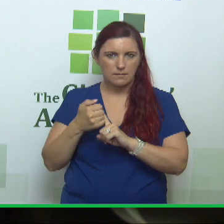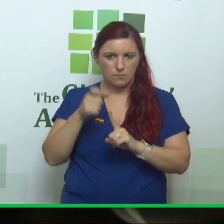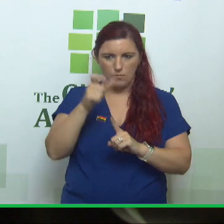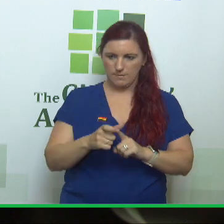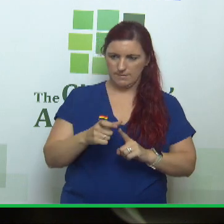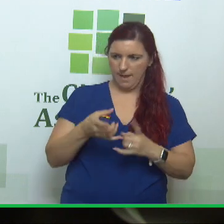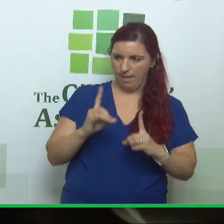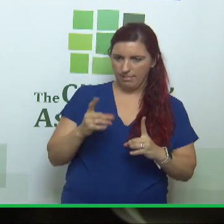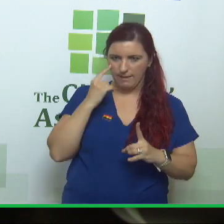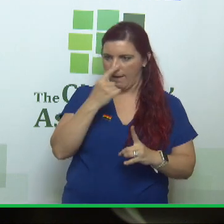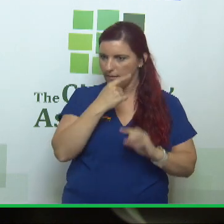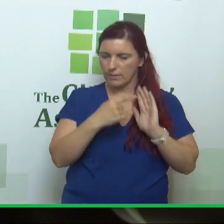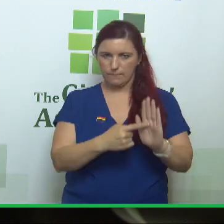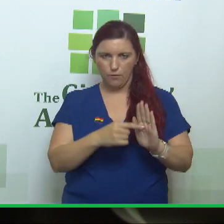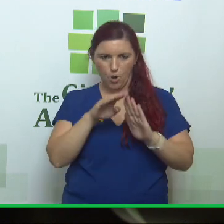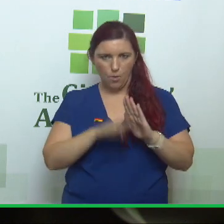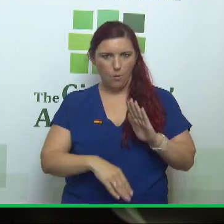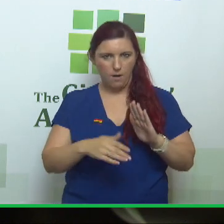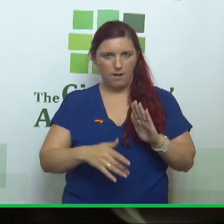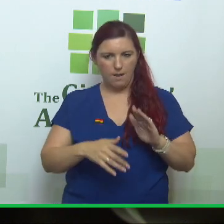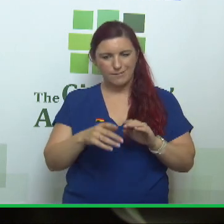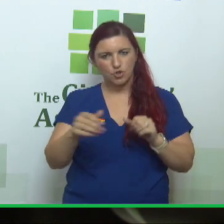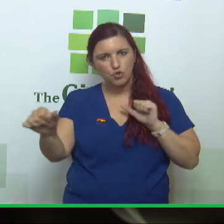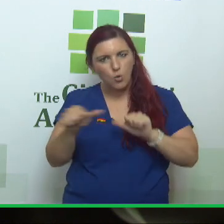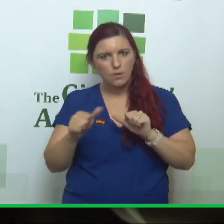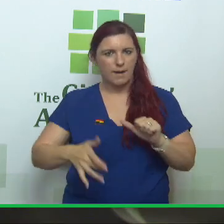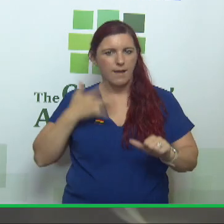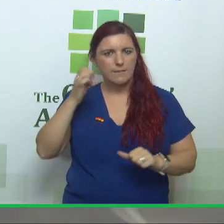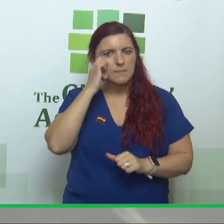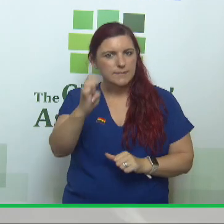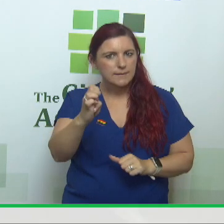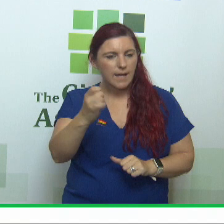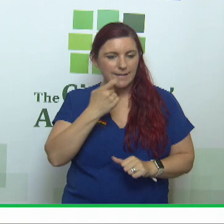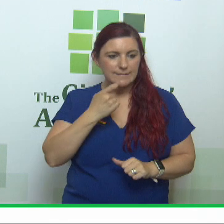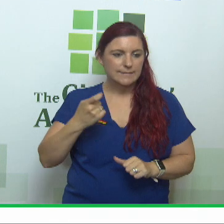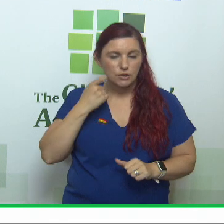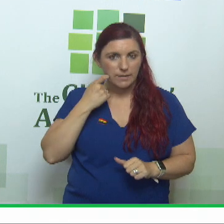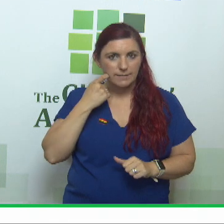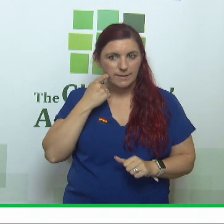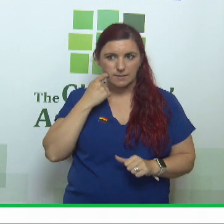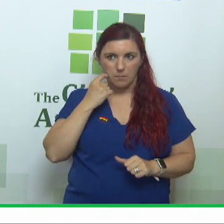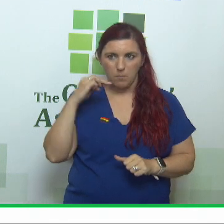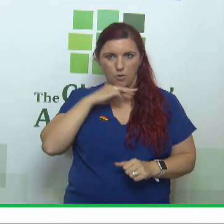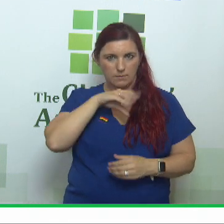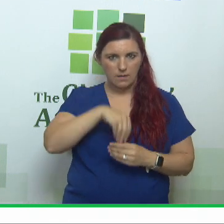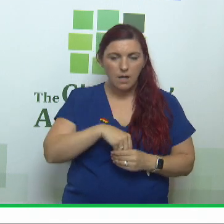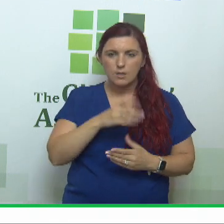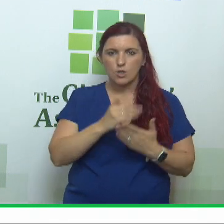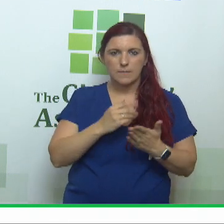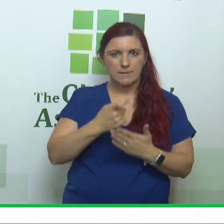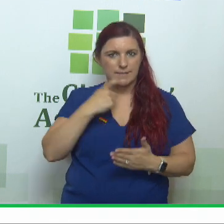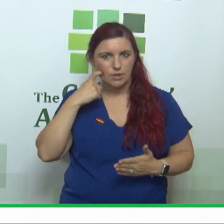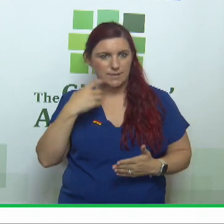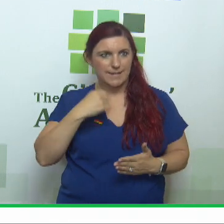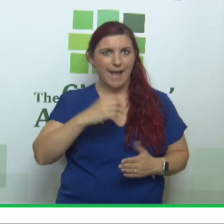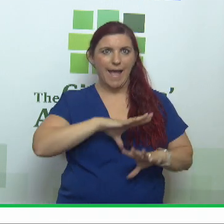expectancy. And addiction is a key element in this. Sometimes addiction will take everything, and you will find yourself homeless. Other times you become homeless for